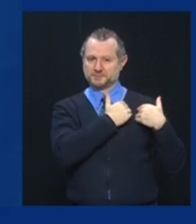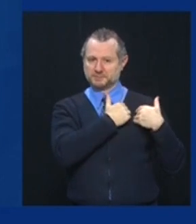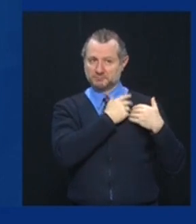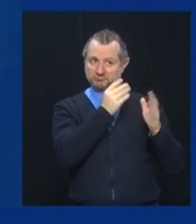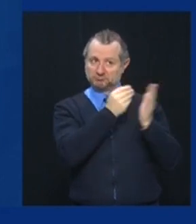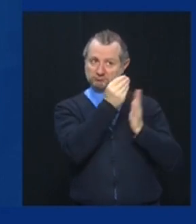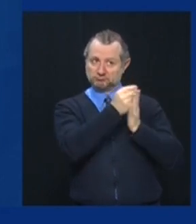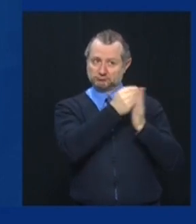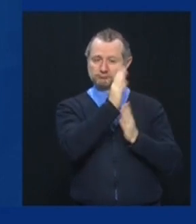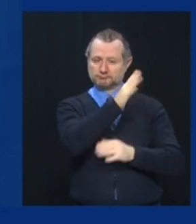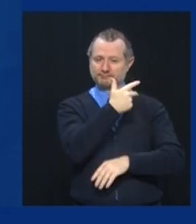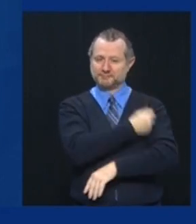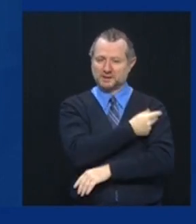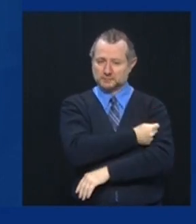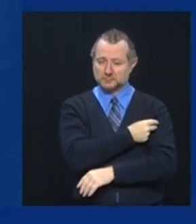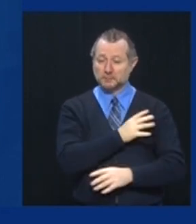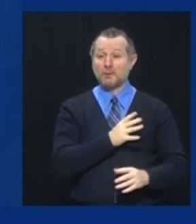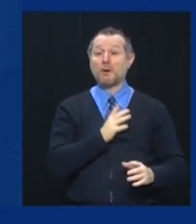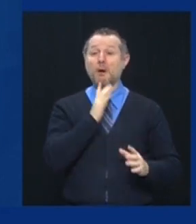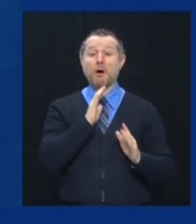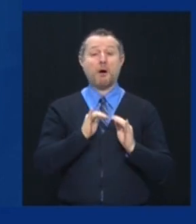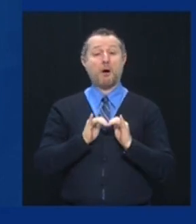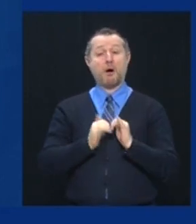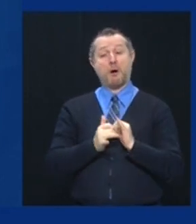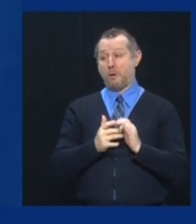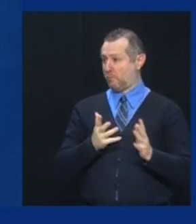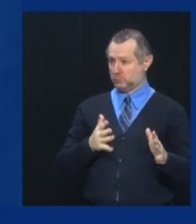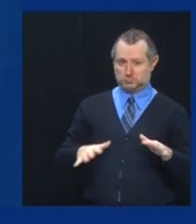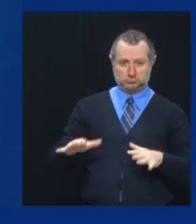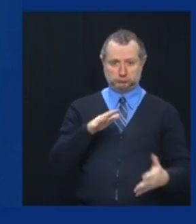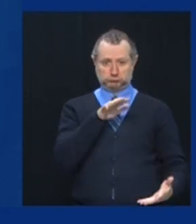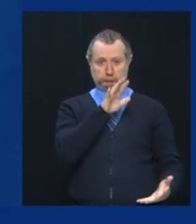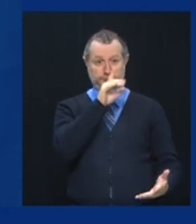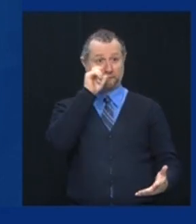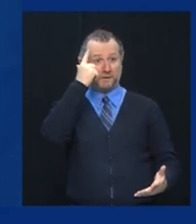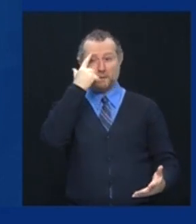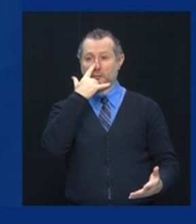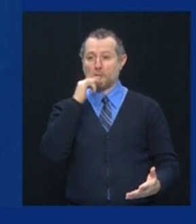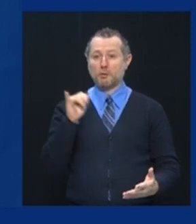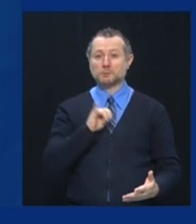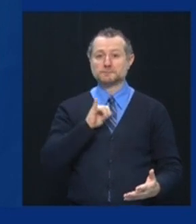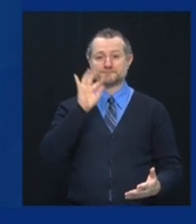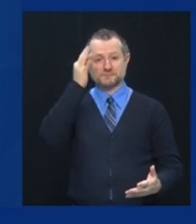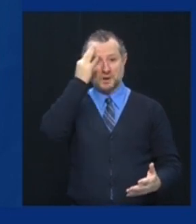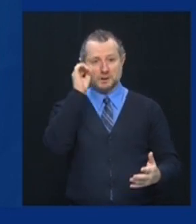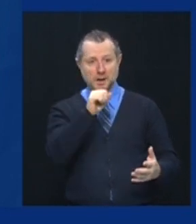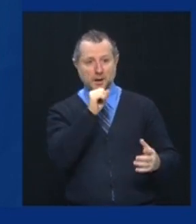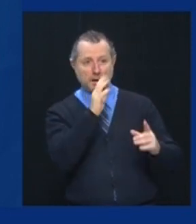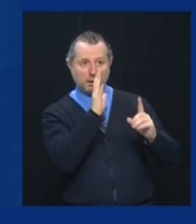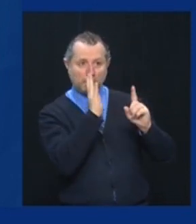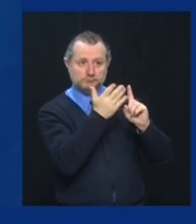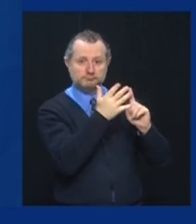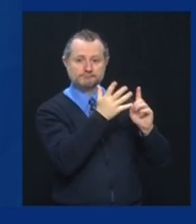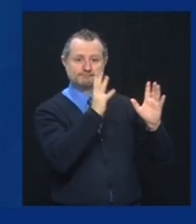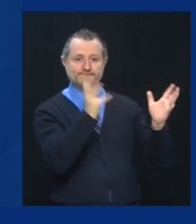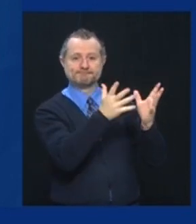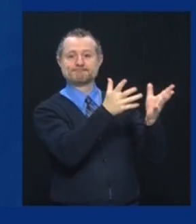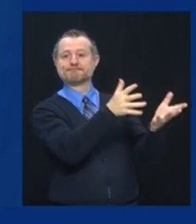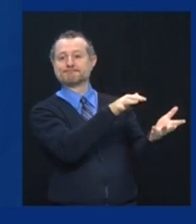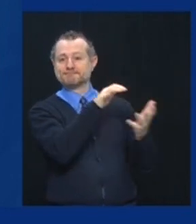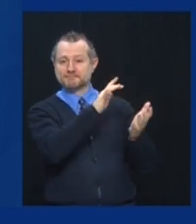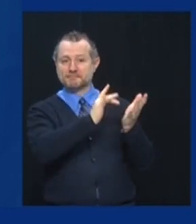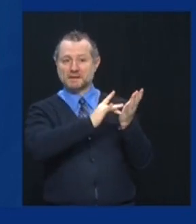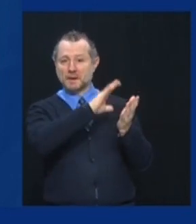How they can spur the drug companies to do more, how they can wind up buying more from the drug